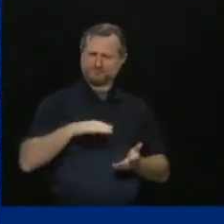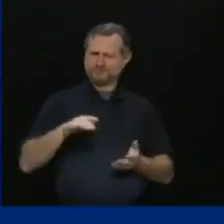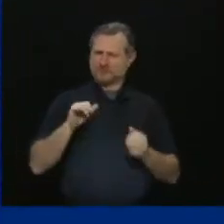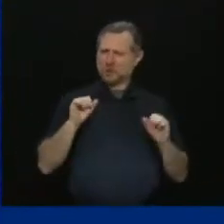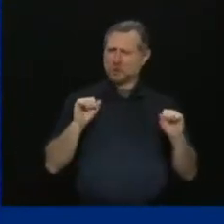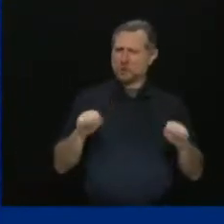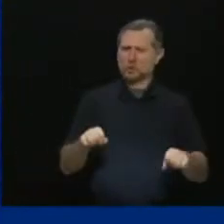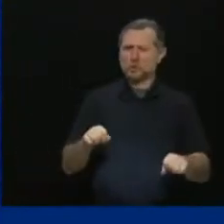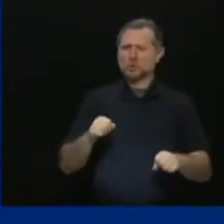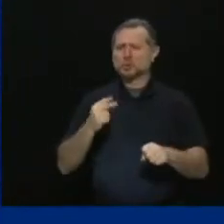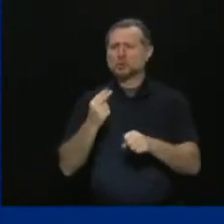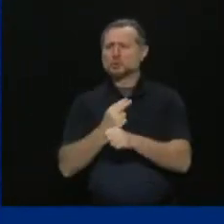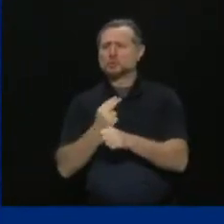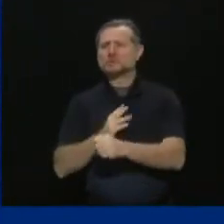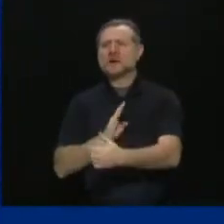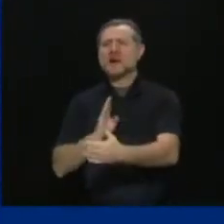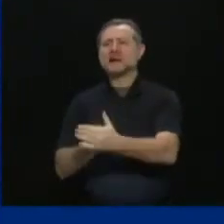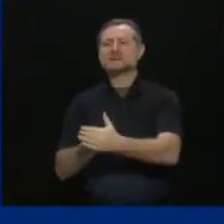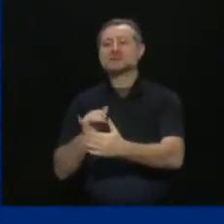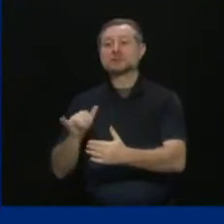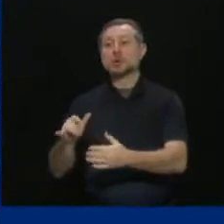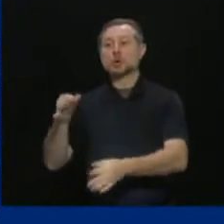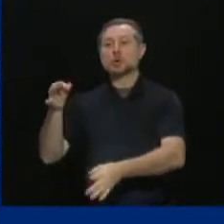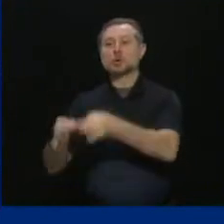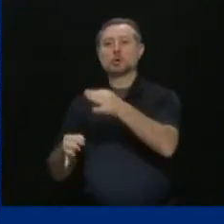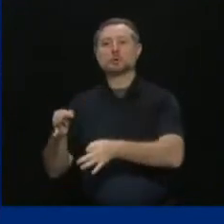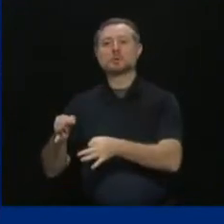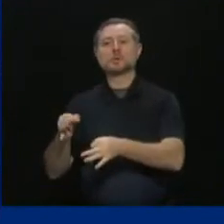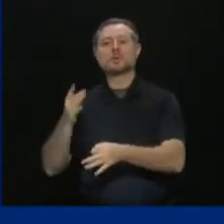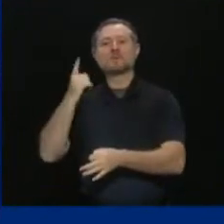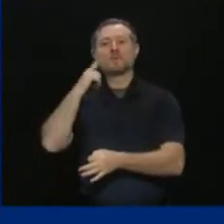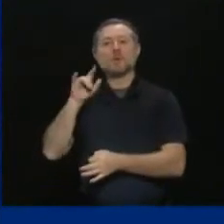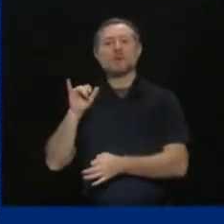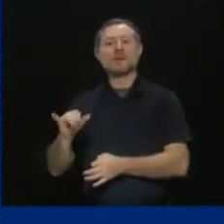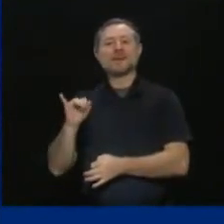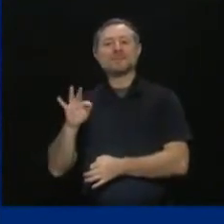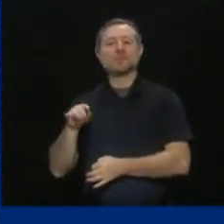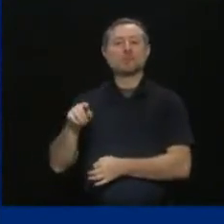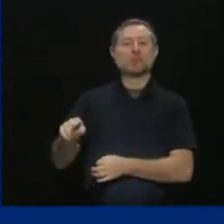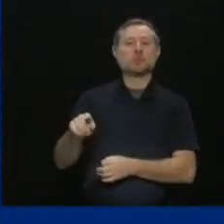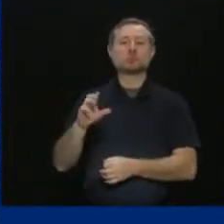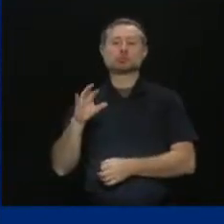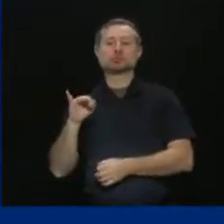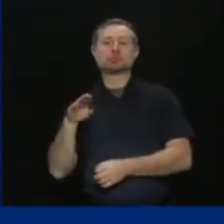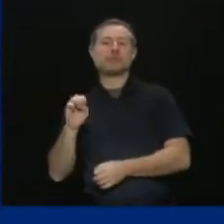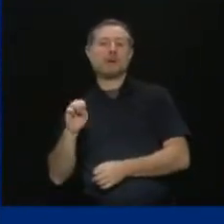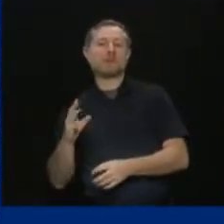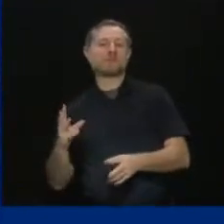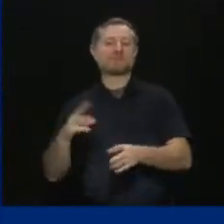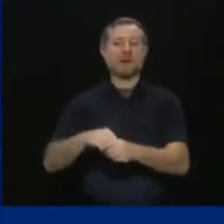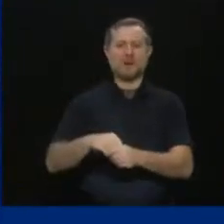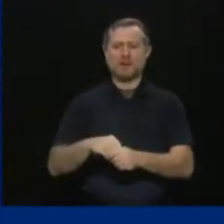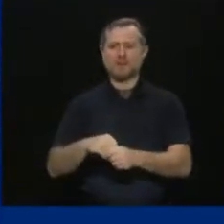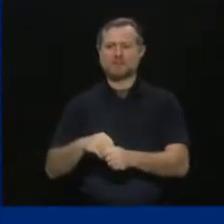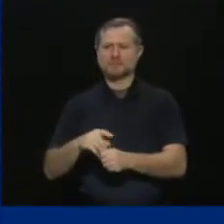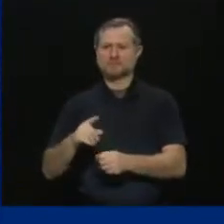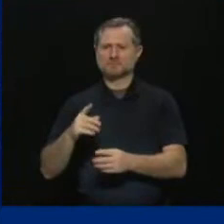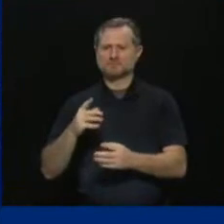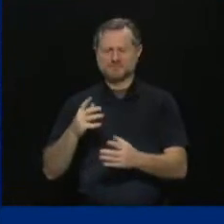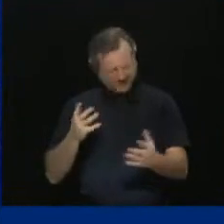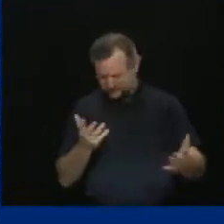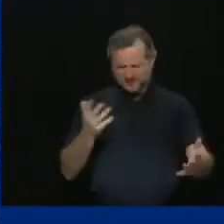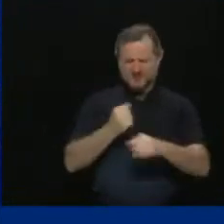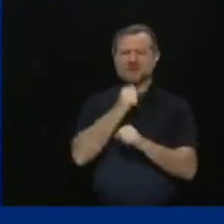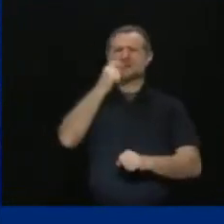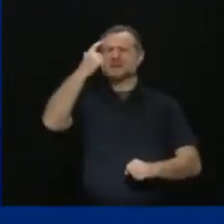crime against you. Do you think that's a disincentive to use it, my friends? It sure is. Does it make sense? No, it's gone. We're getting rid of